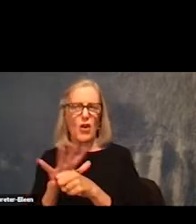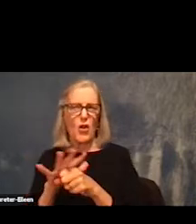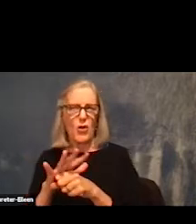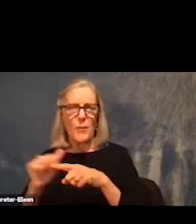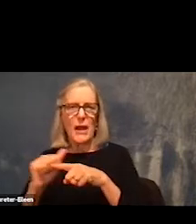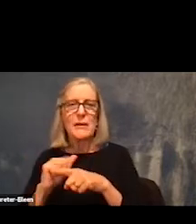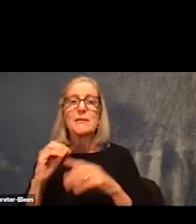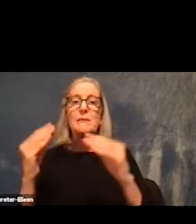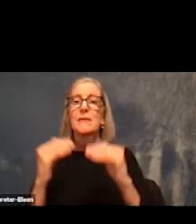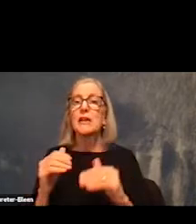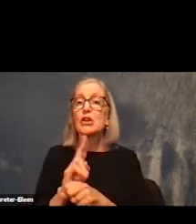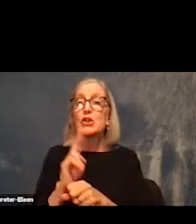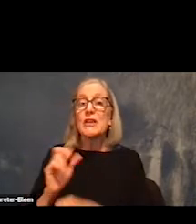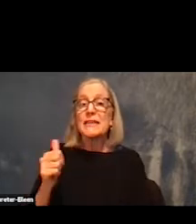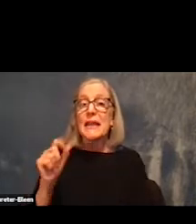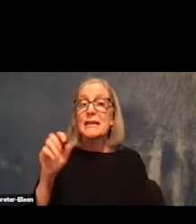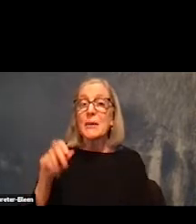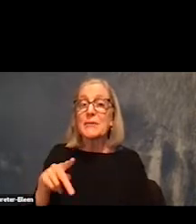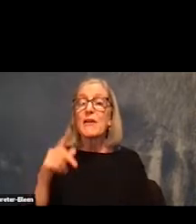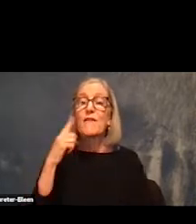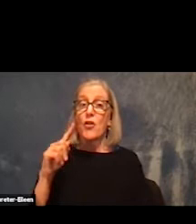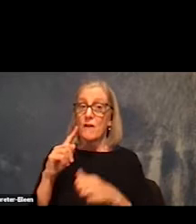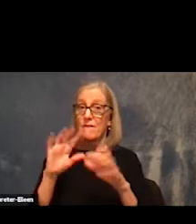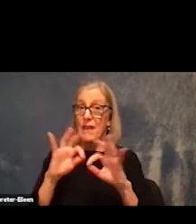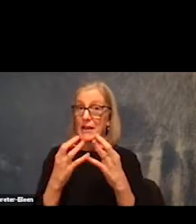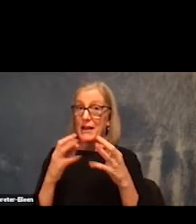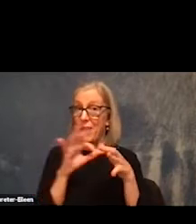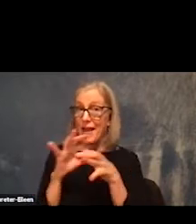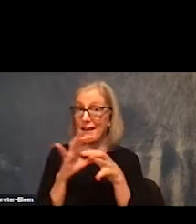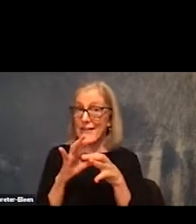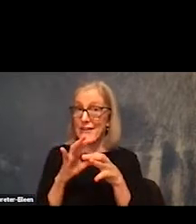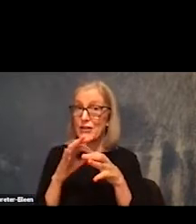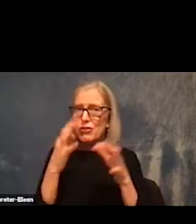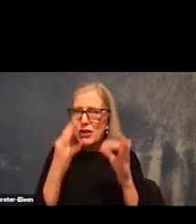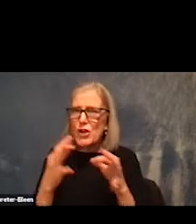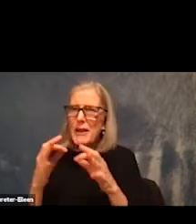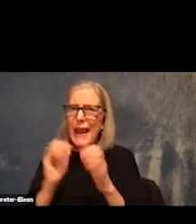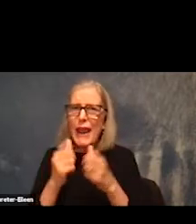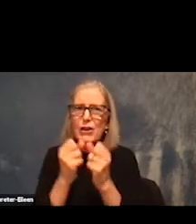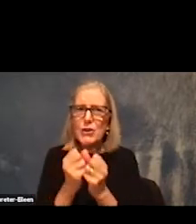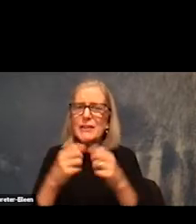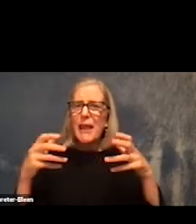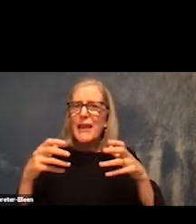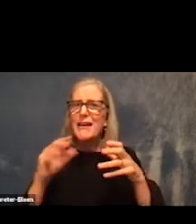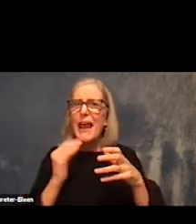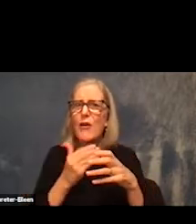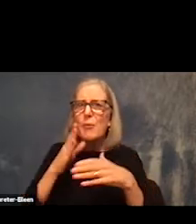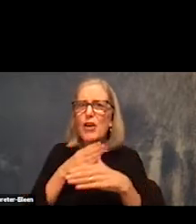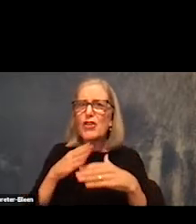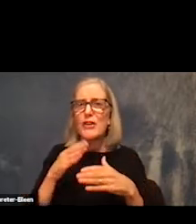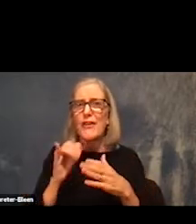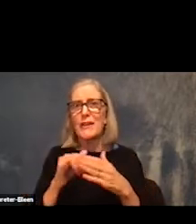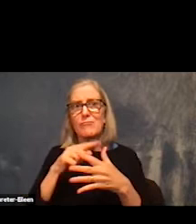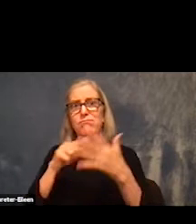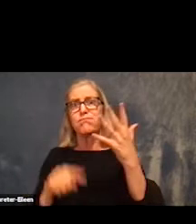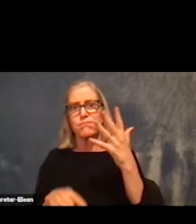family alliances to determine local opportunities to expand partnerships. So that's pretty ambitious. We're going to be